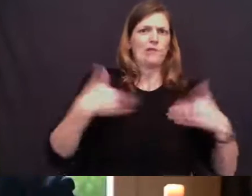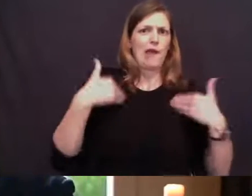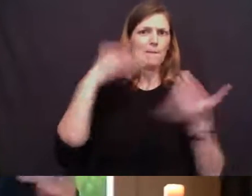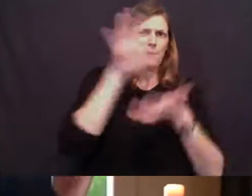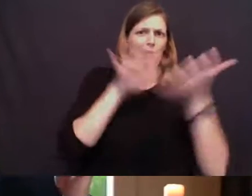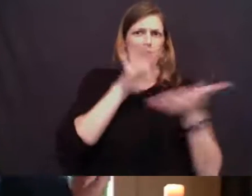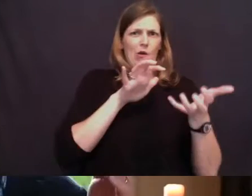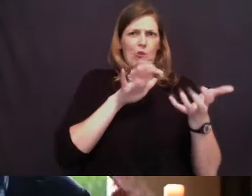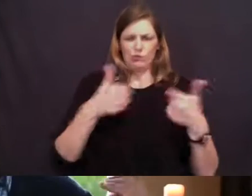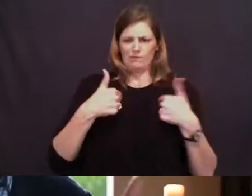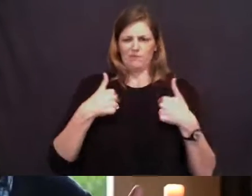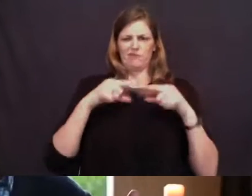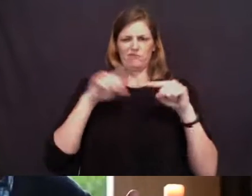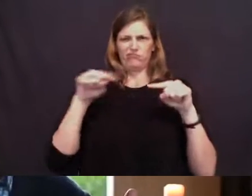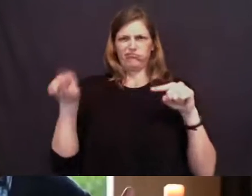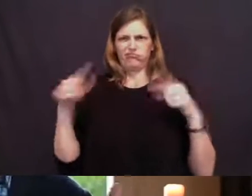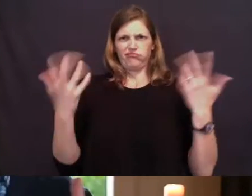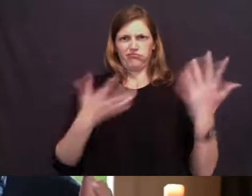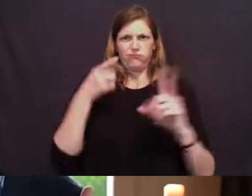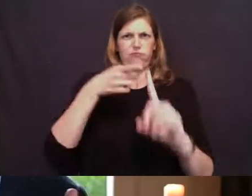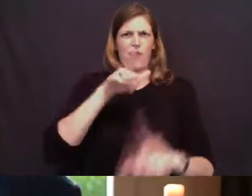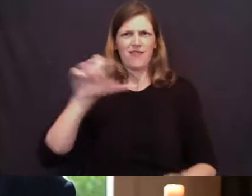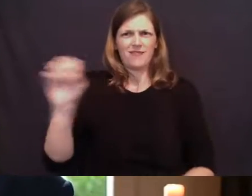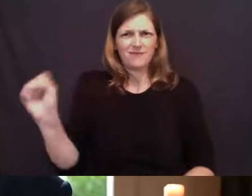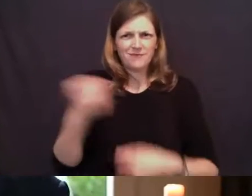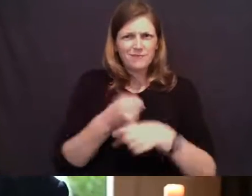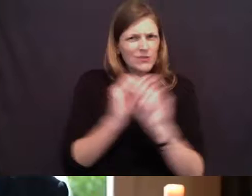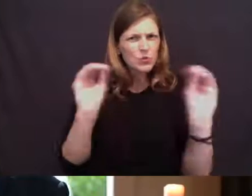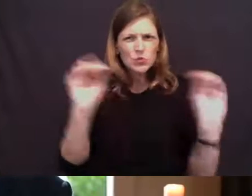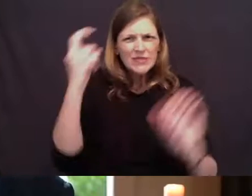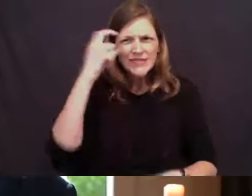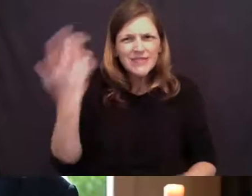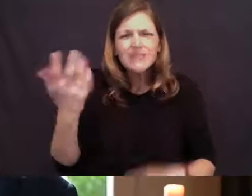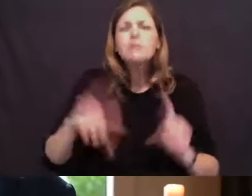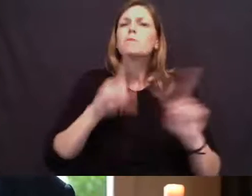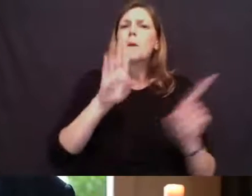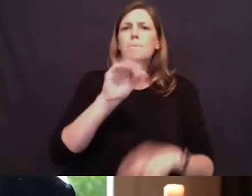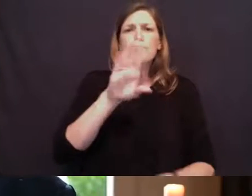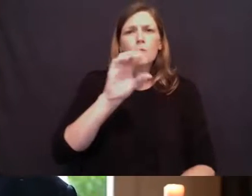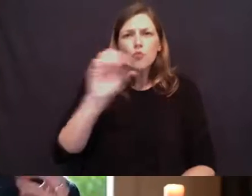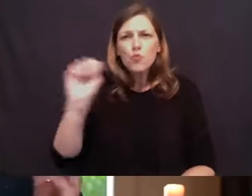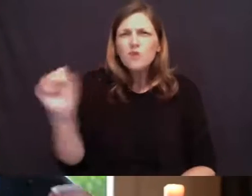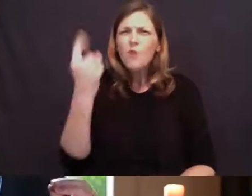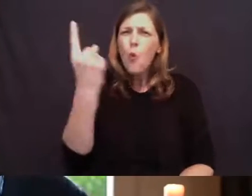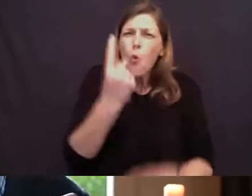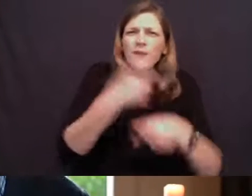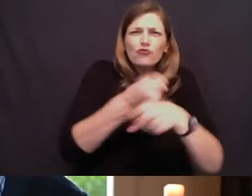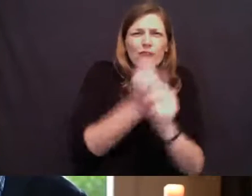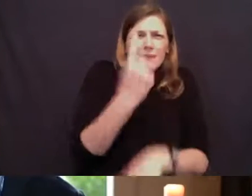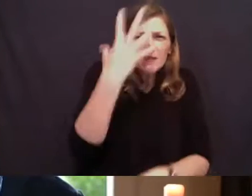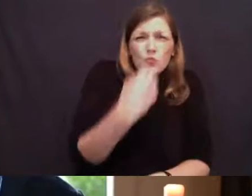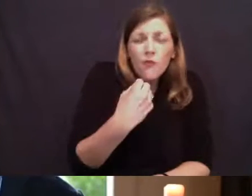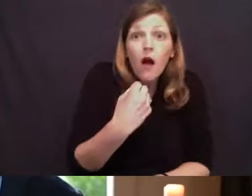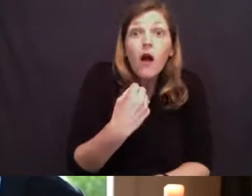pointless line. Like, it makes no sense. But Bob Ross never fails to create something beautiful. How much more with